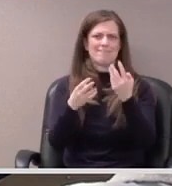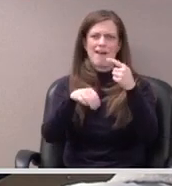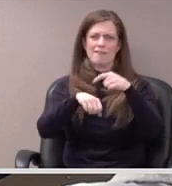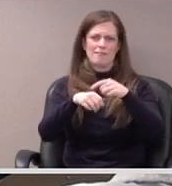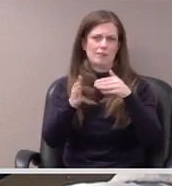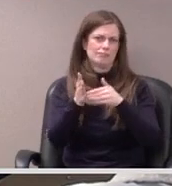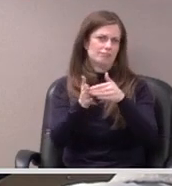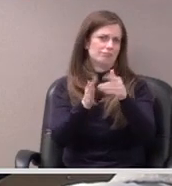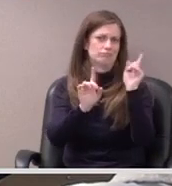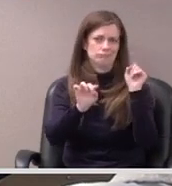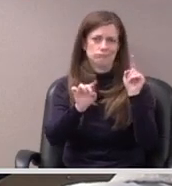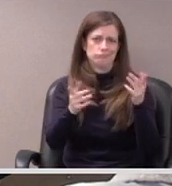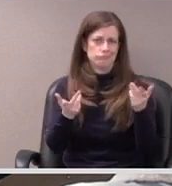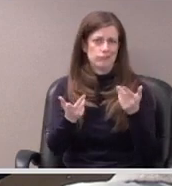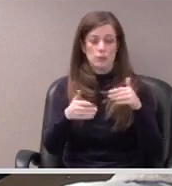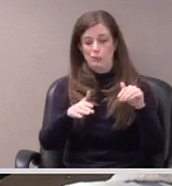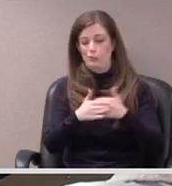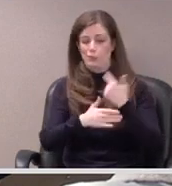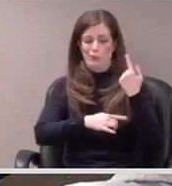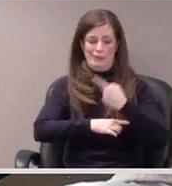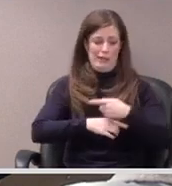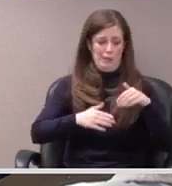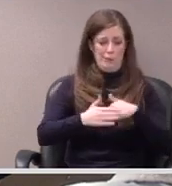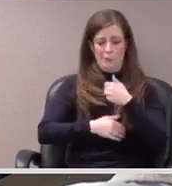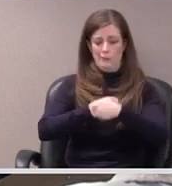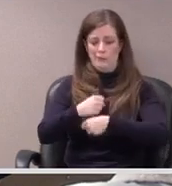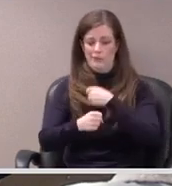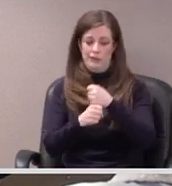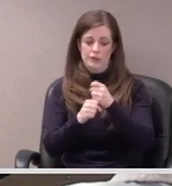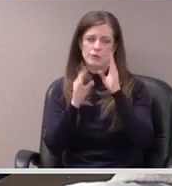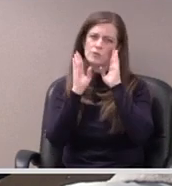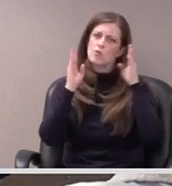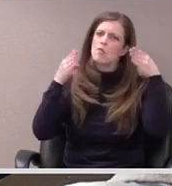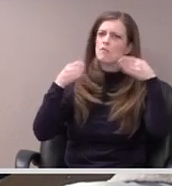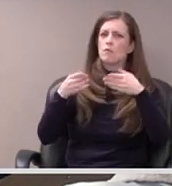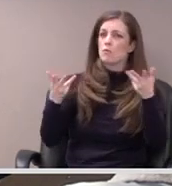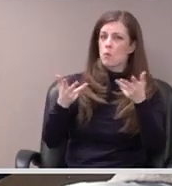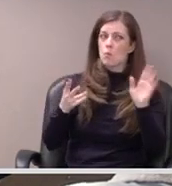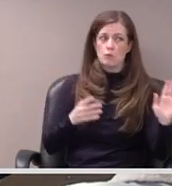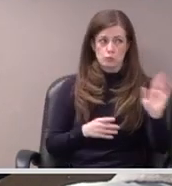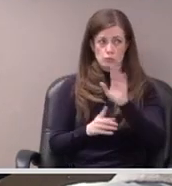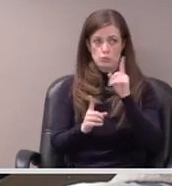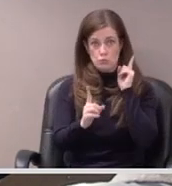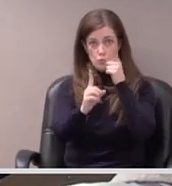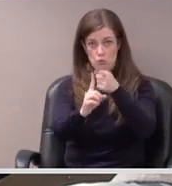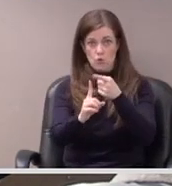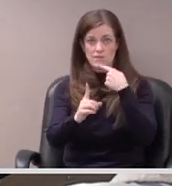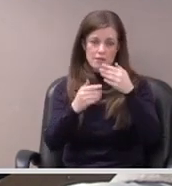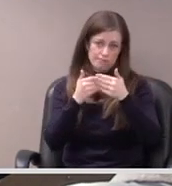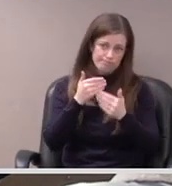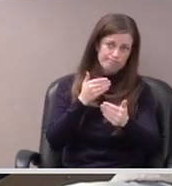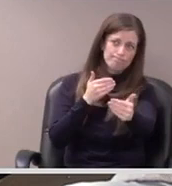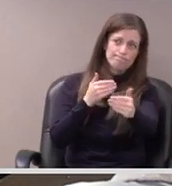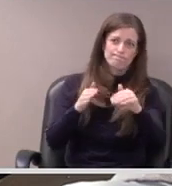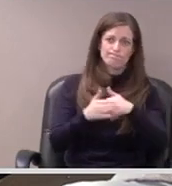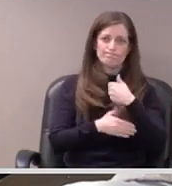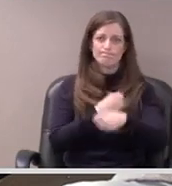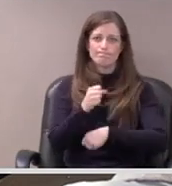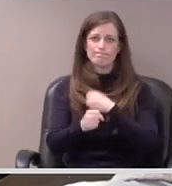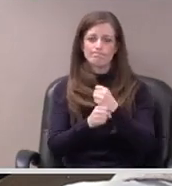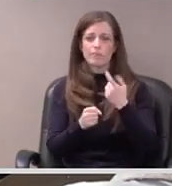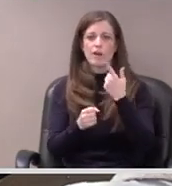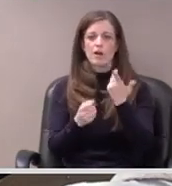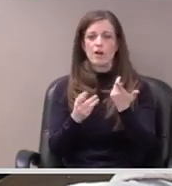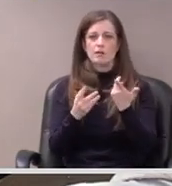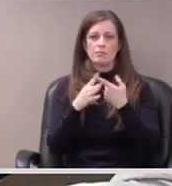since we've been here, it's a new day, it's a new year. So let's focus on what our goals are as we move forward in the new year, as we go into